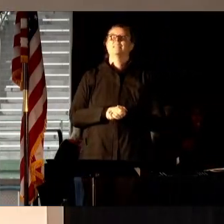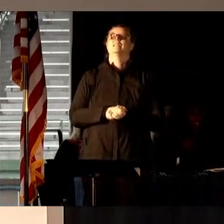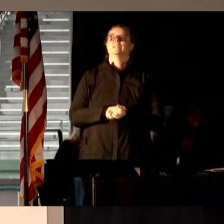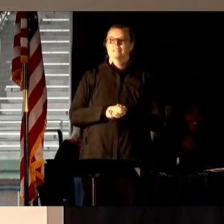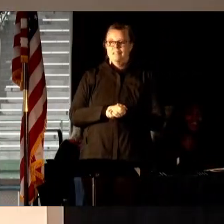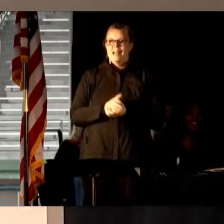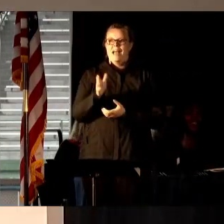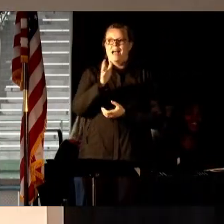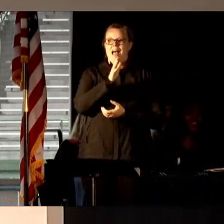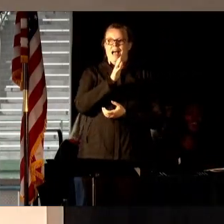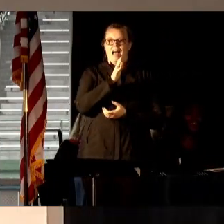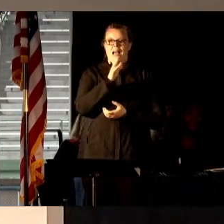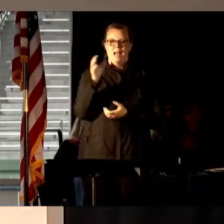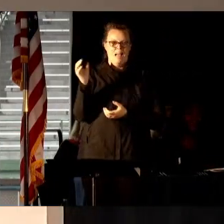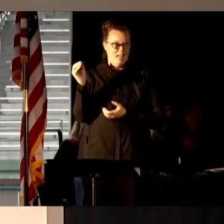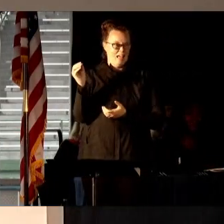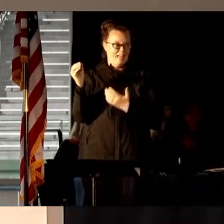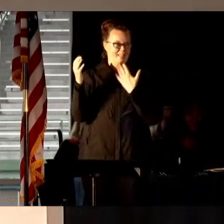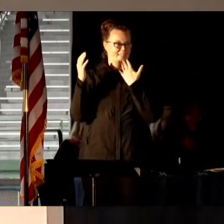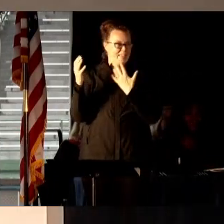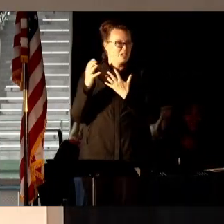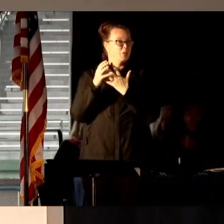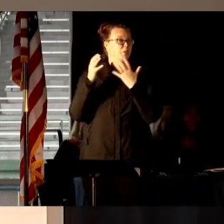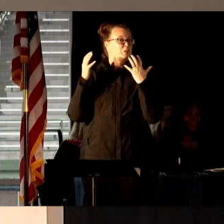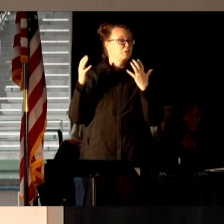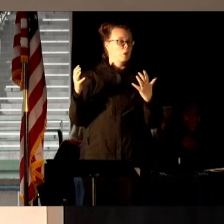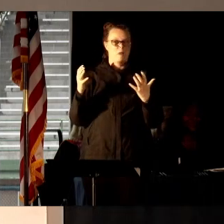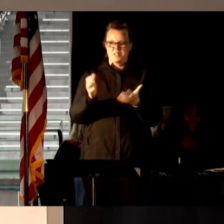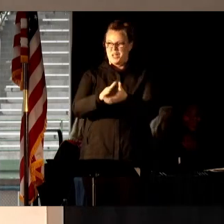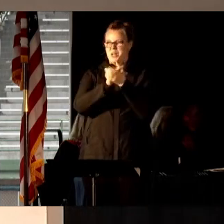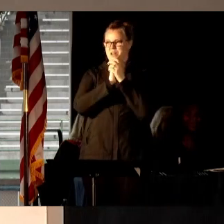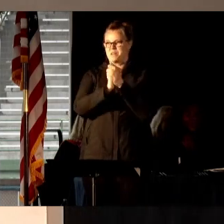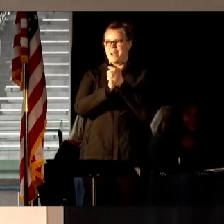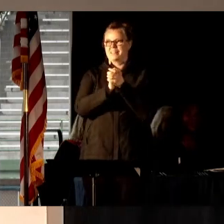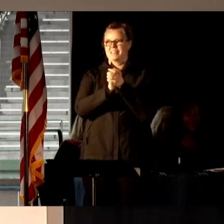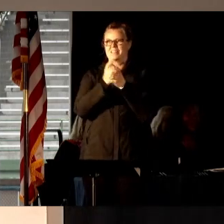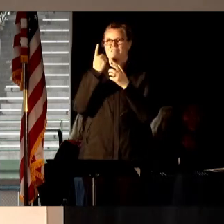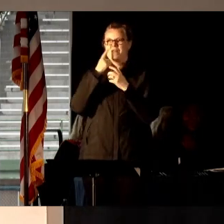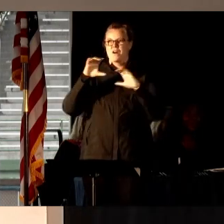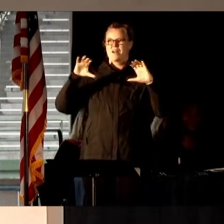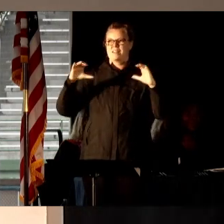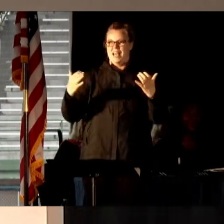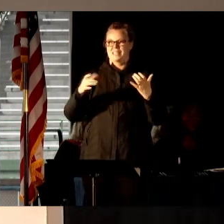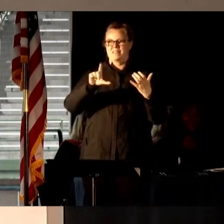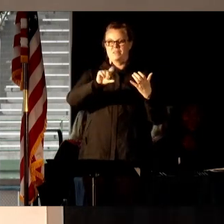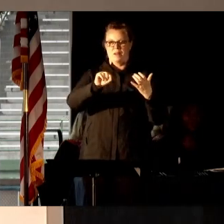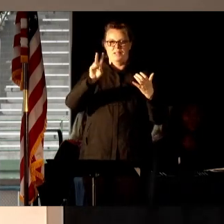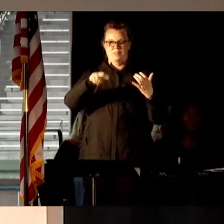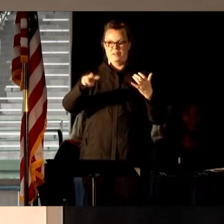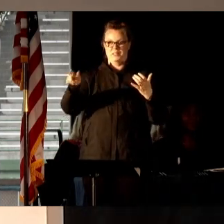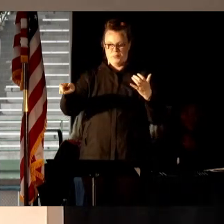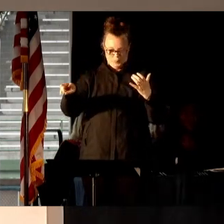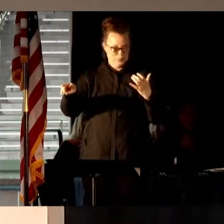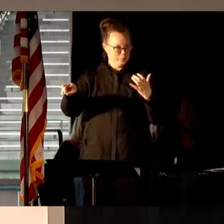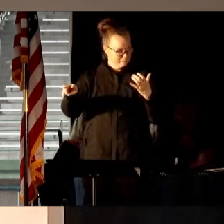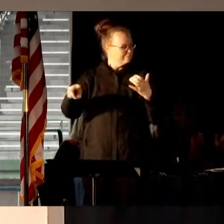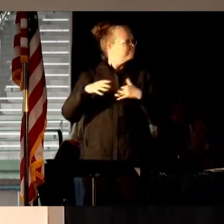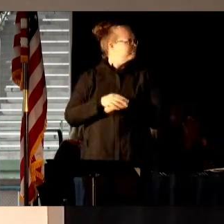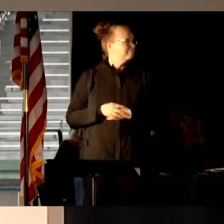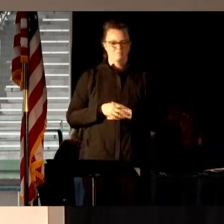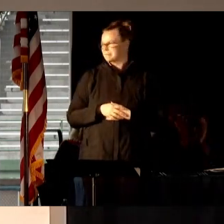And thank you so much. Congratulations to the class of 2022.